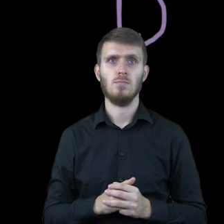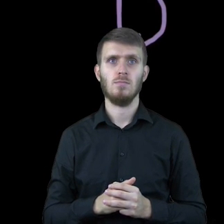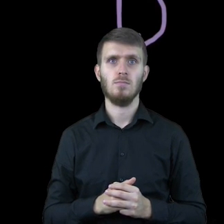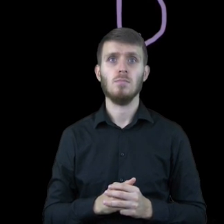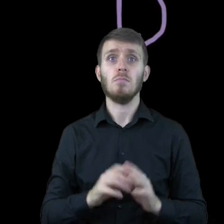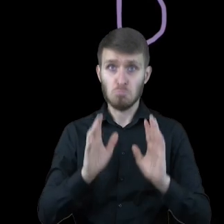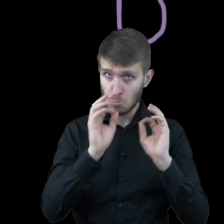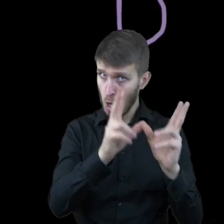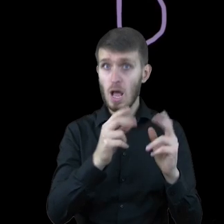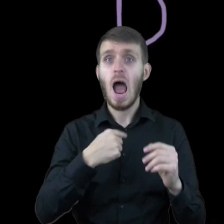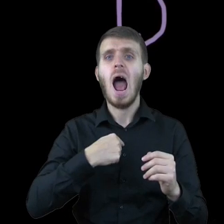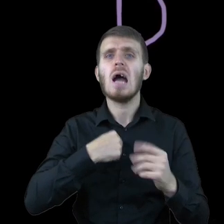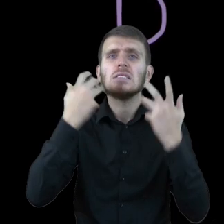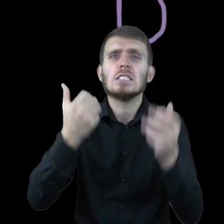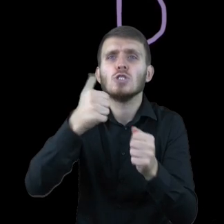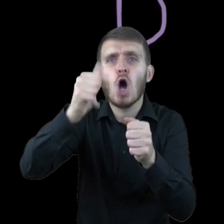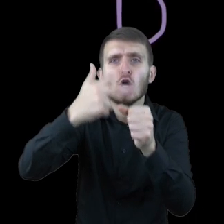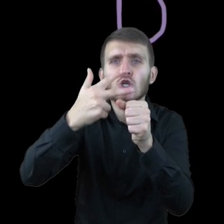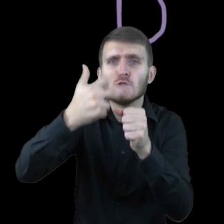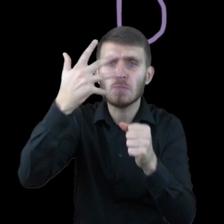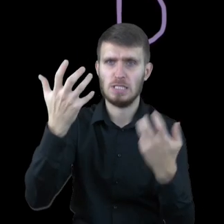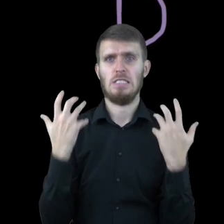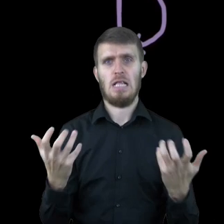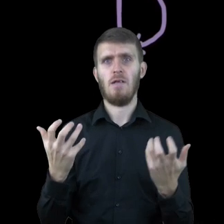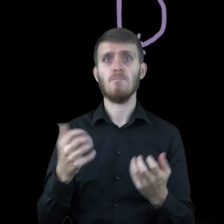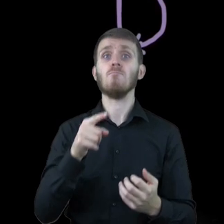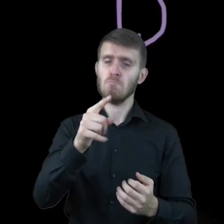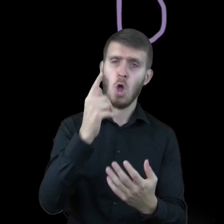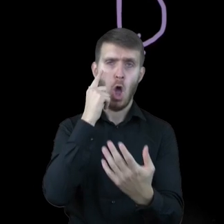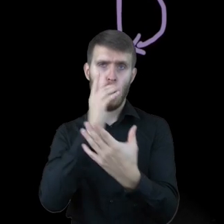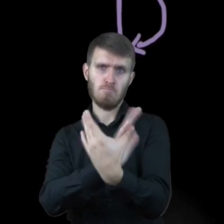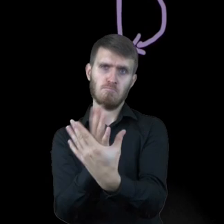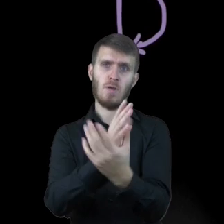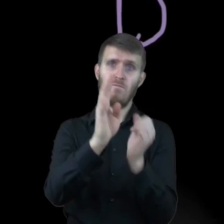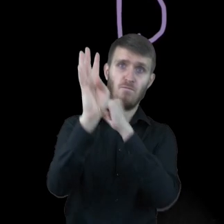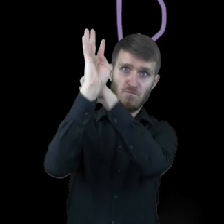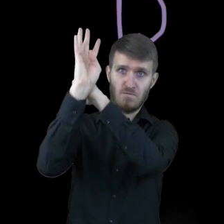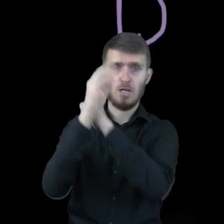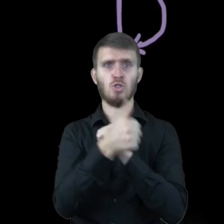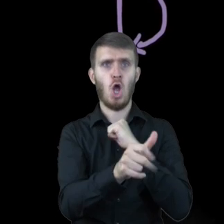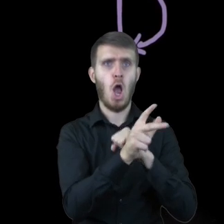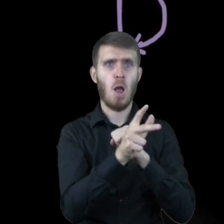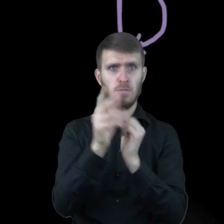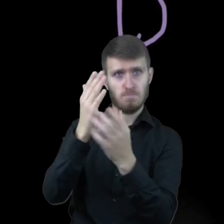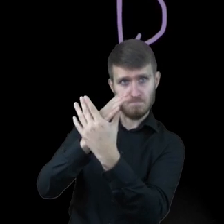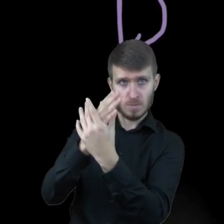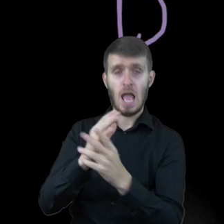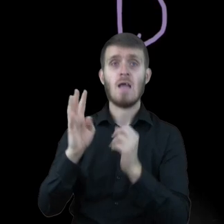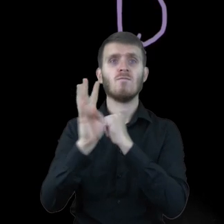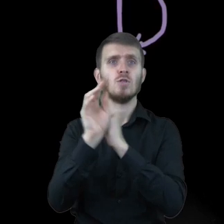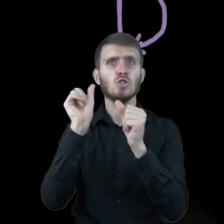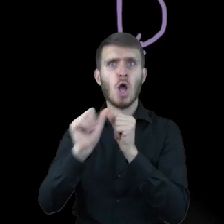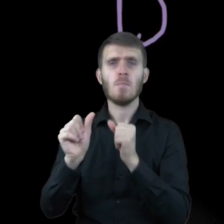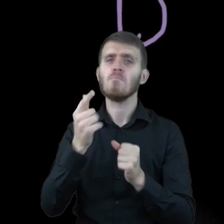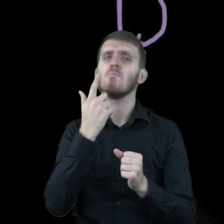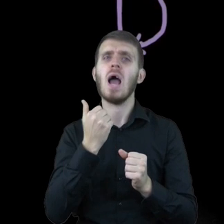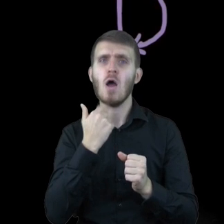So where does 135 fall? Well, 135 falls somewhere in between 90 and 180.